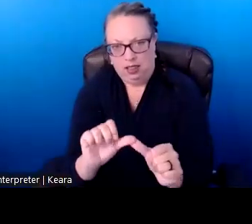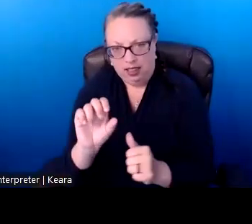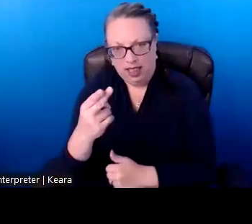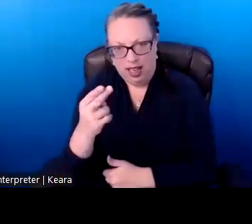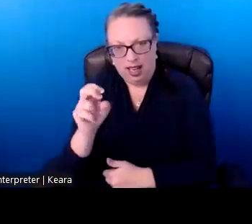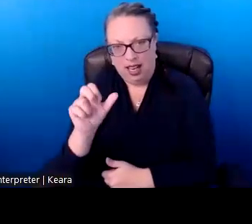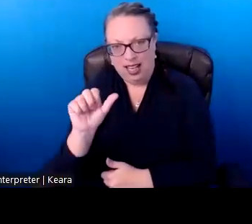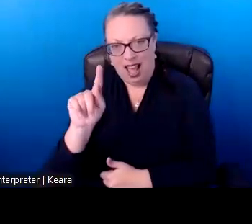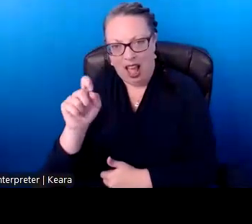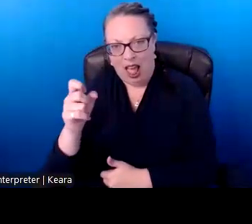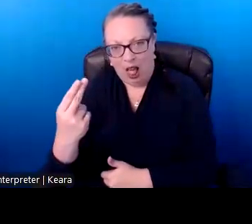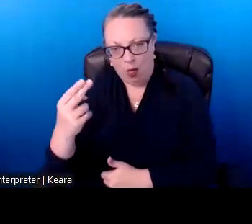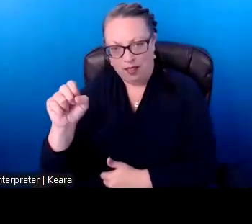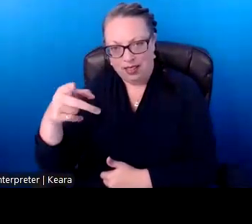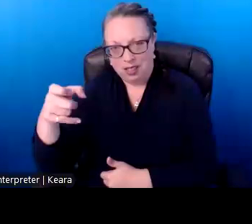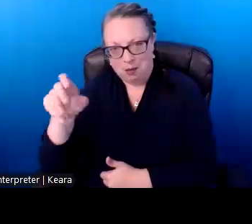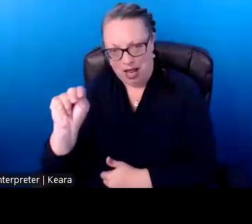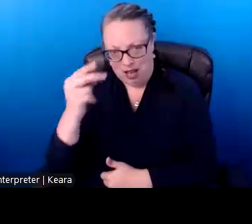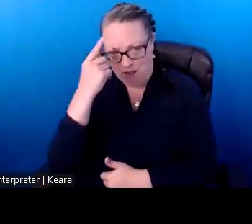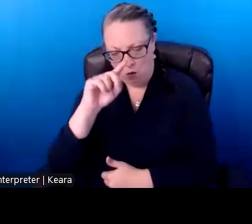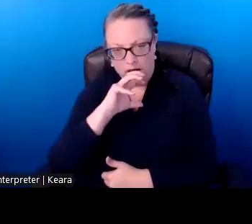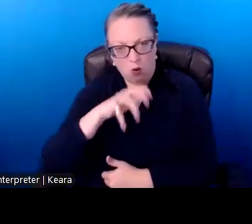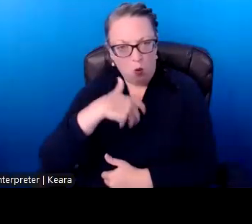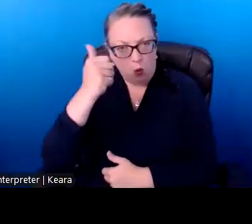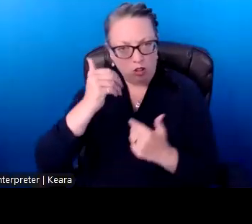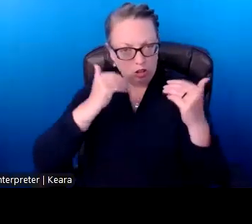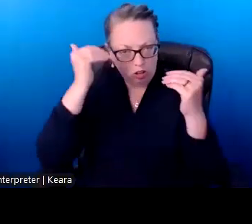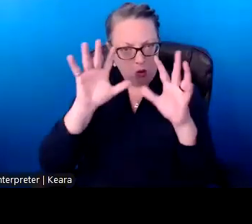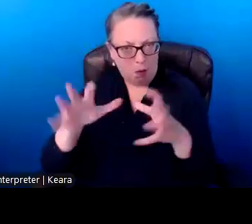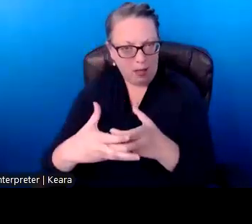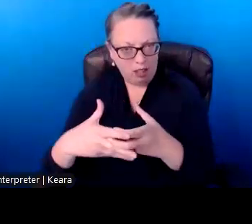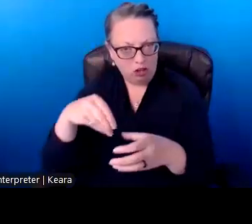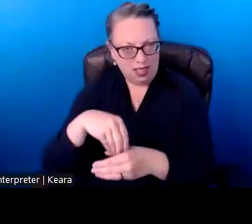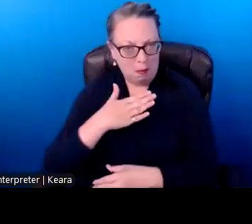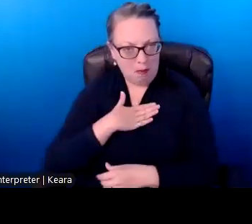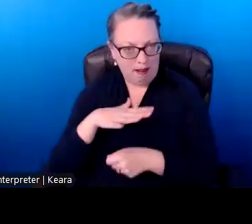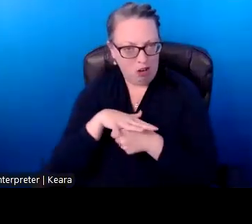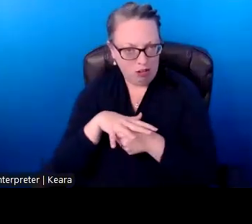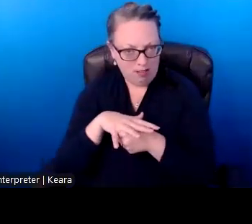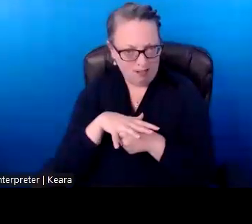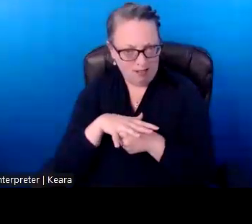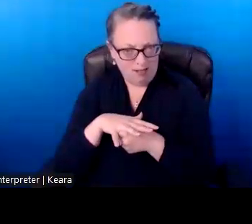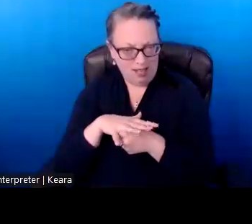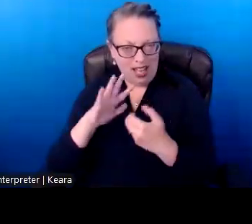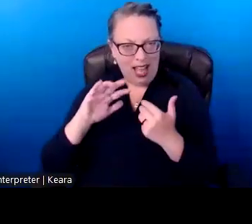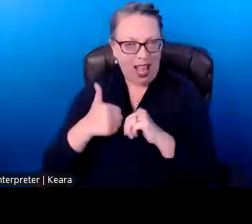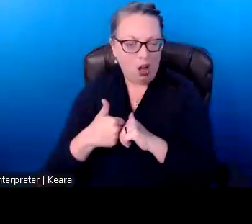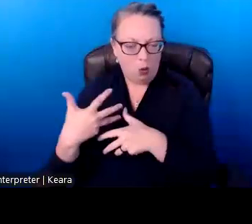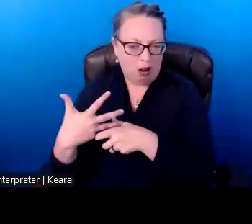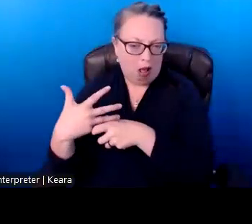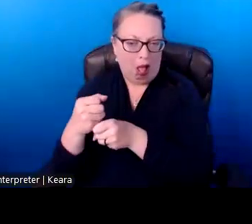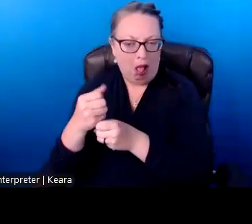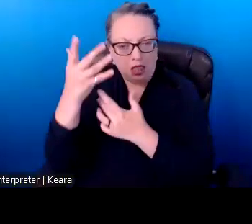older adult population in my state or my county? How do we compress illness, into the last few